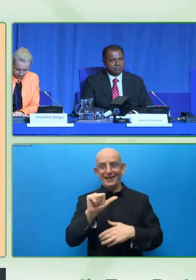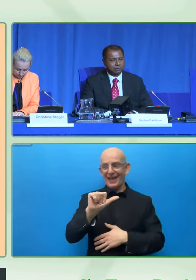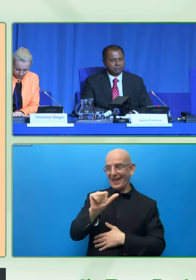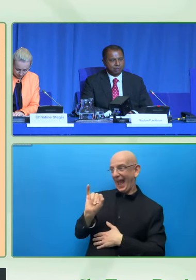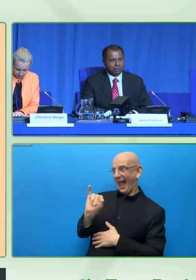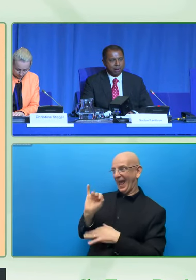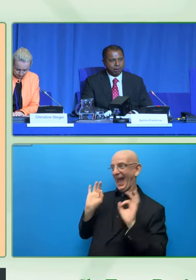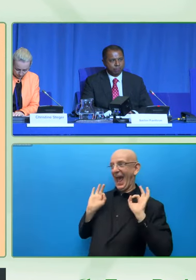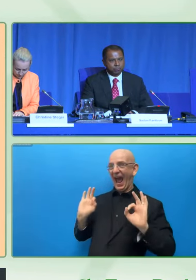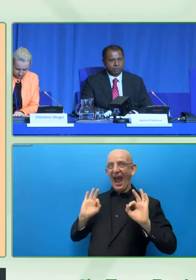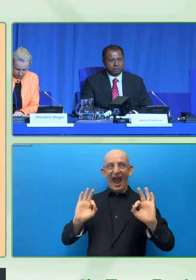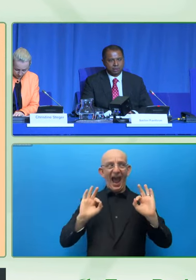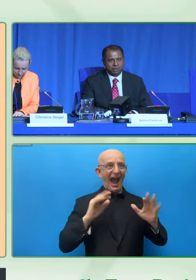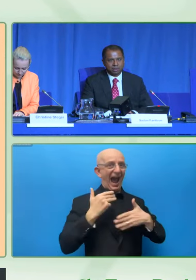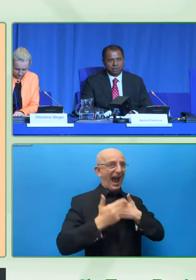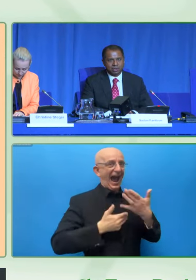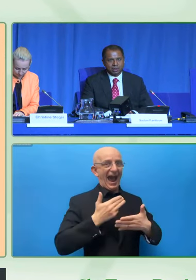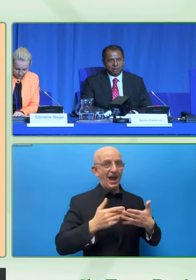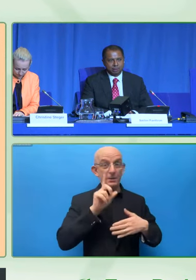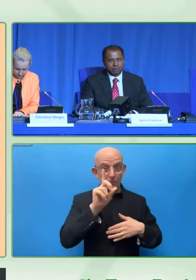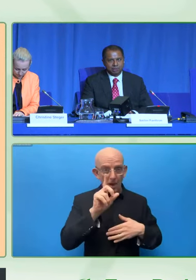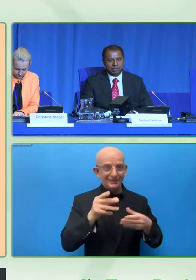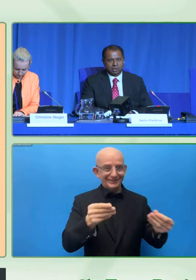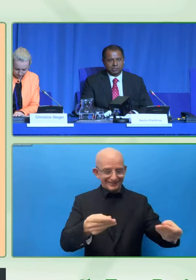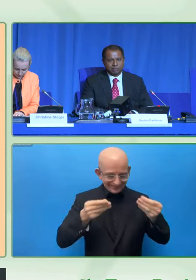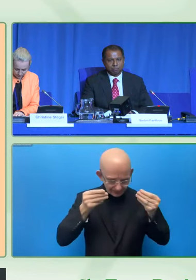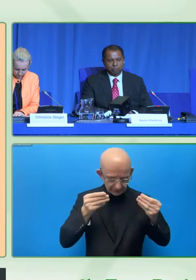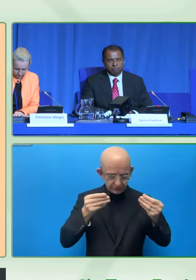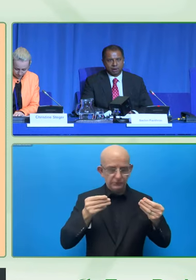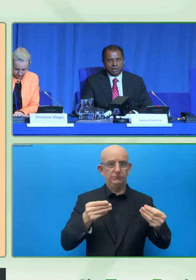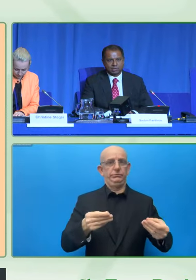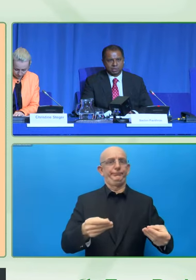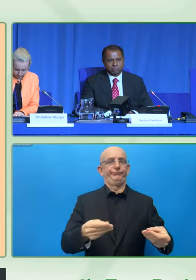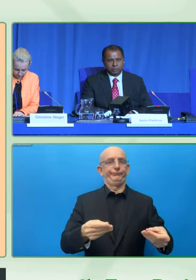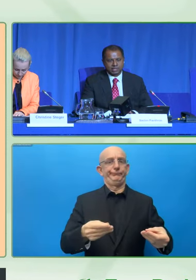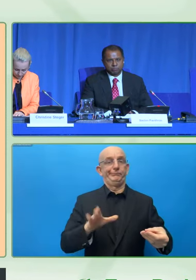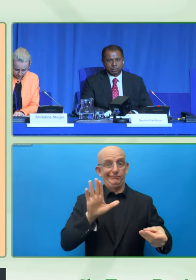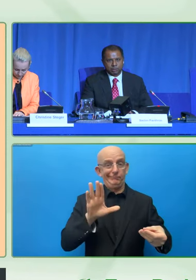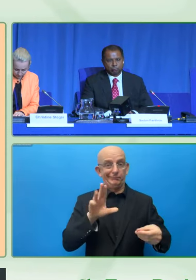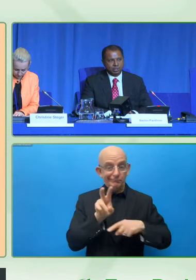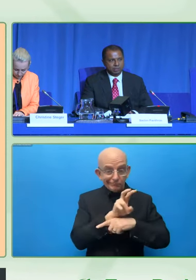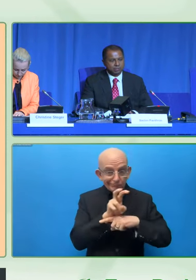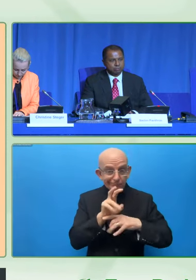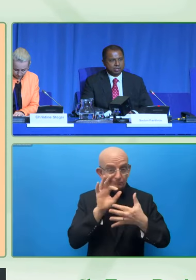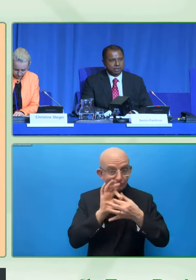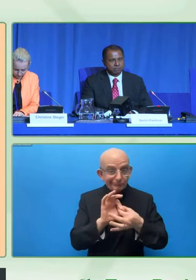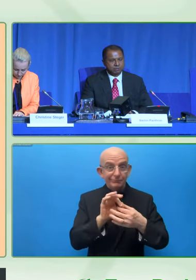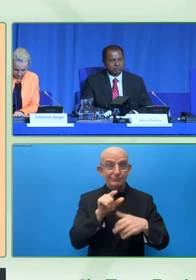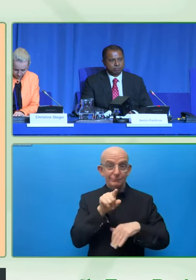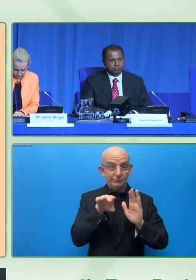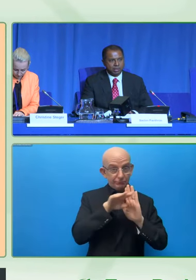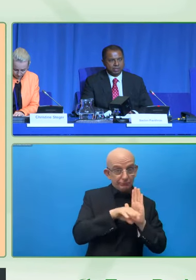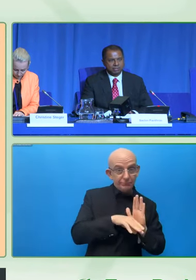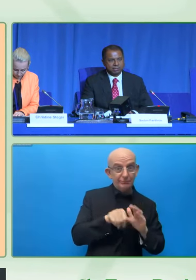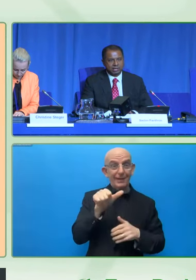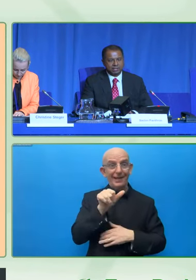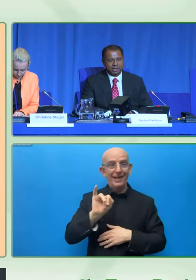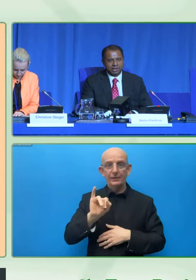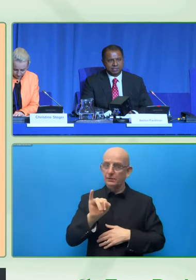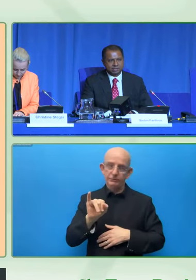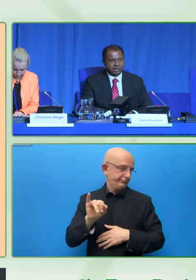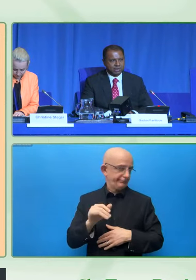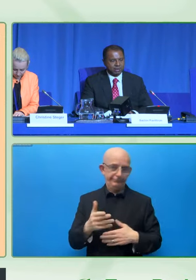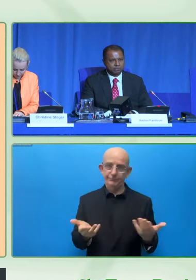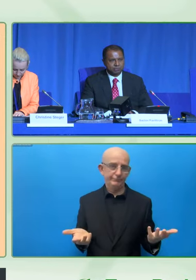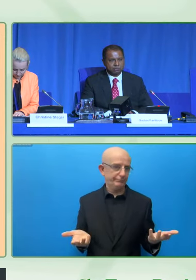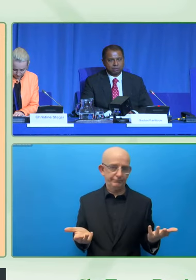scratch the surface on how to work on that. And the technology is moving fast. So that's where the weakness comes, is it